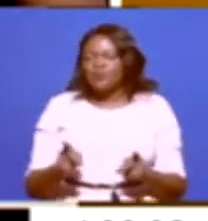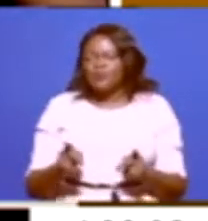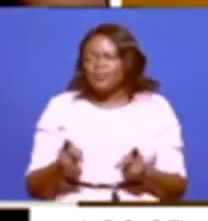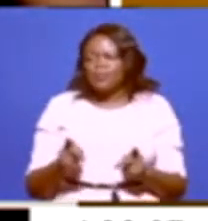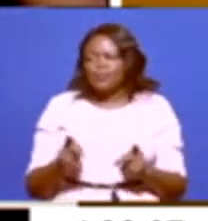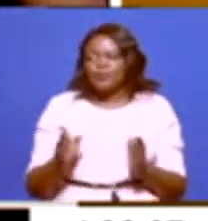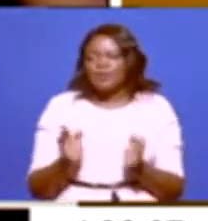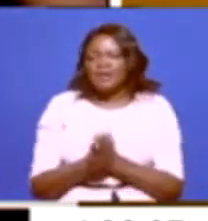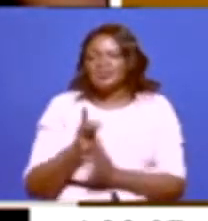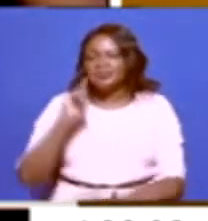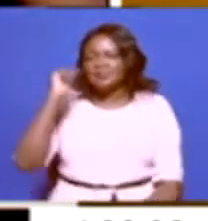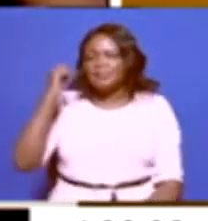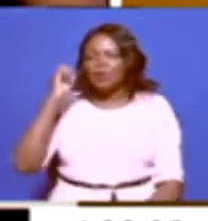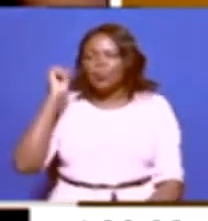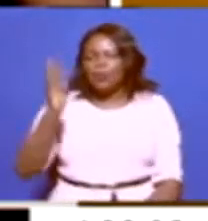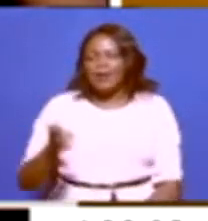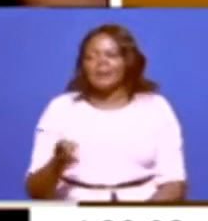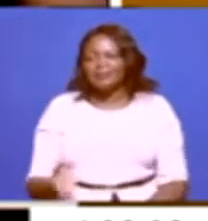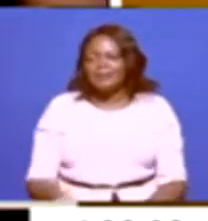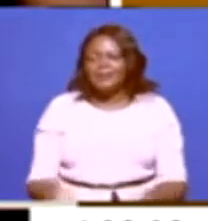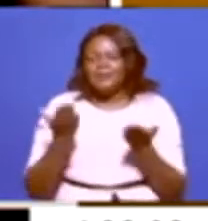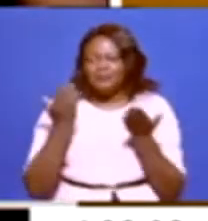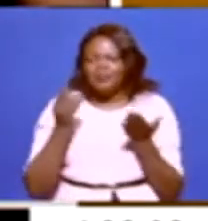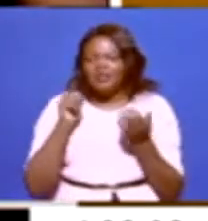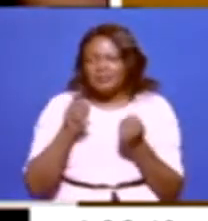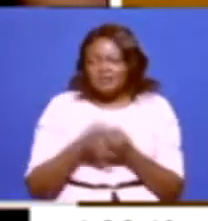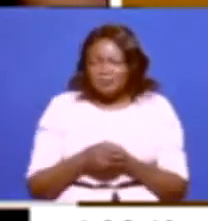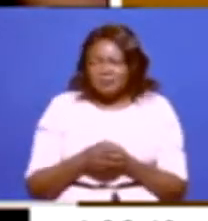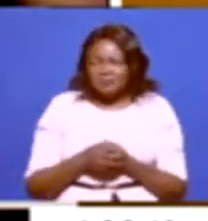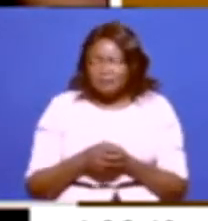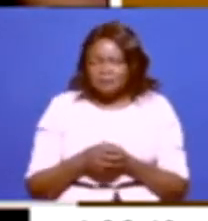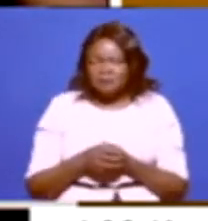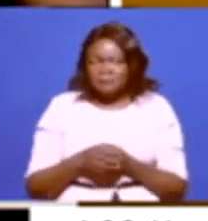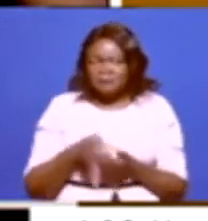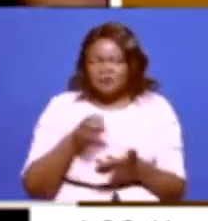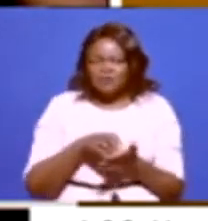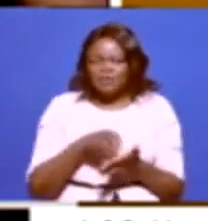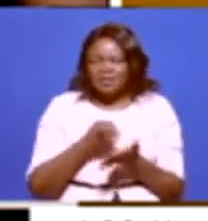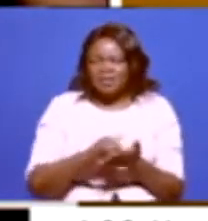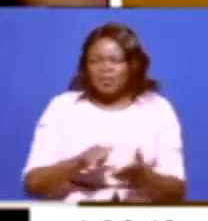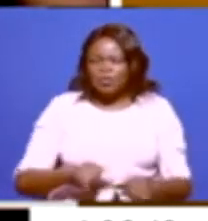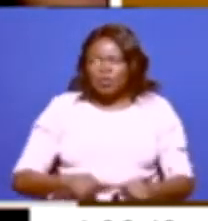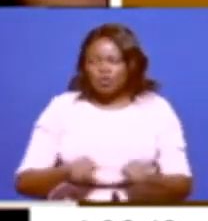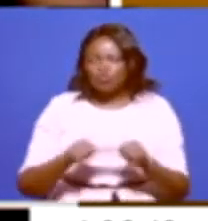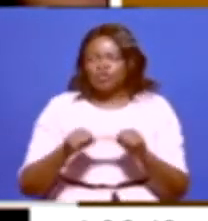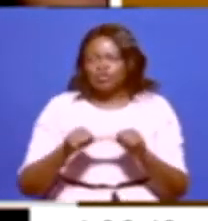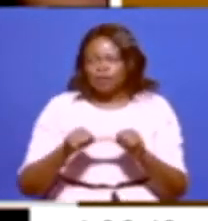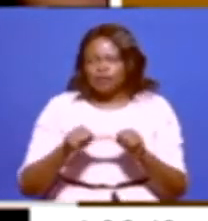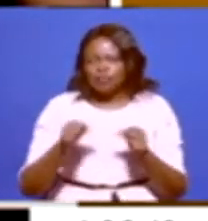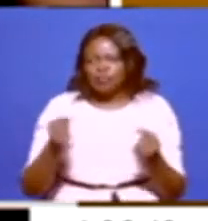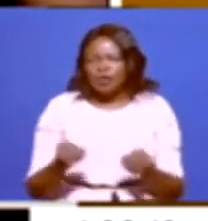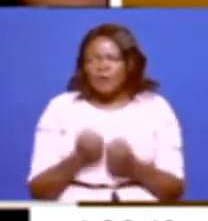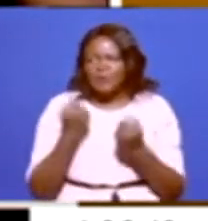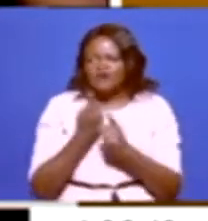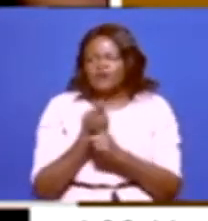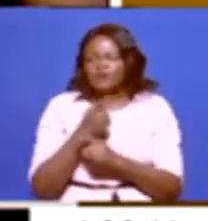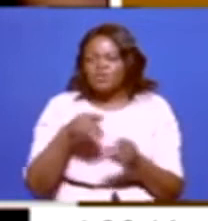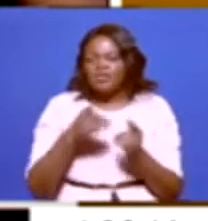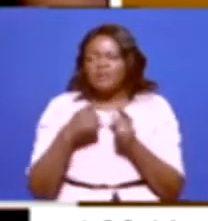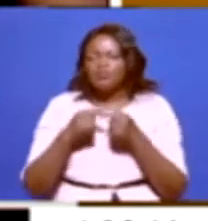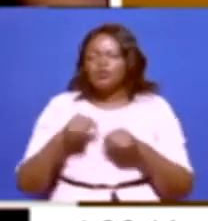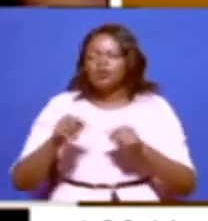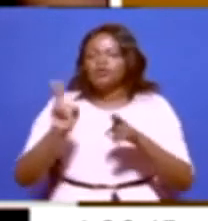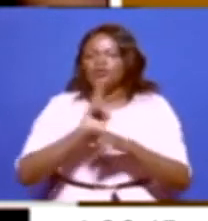country, will improve. Well, this is a situation that continues to unfold in different ways, and we'll be monitoring every